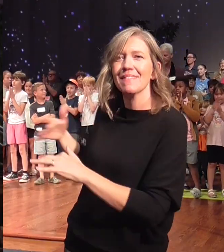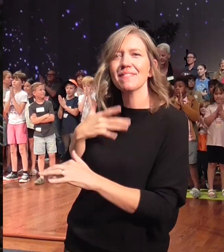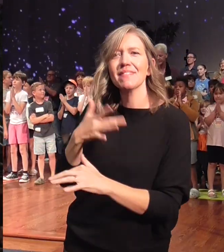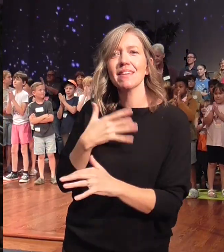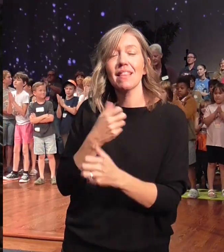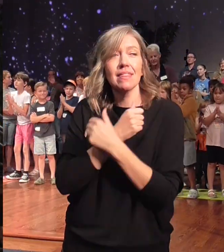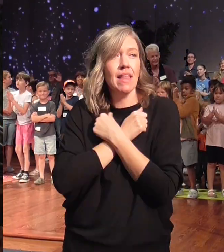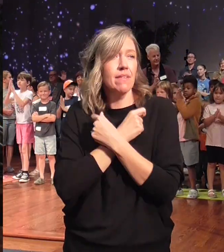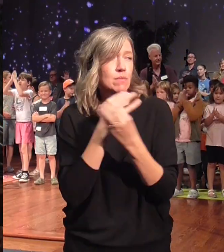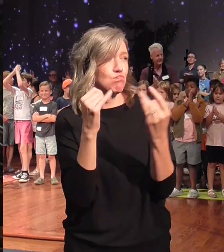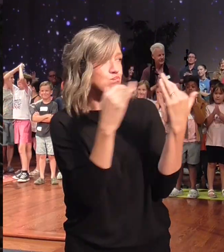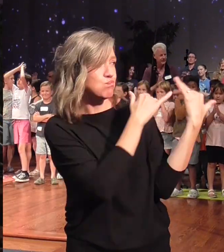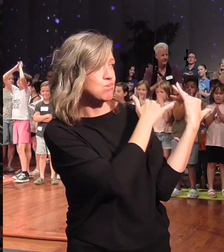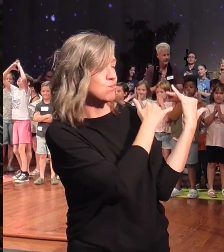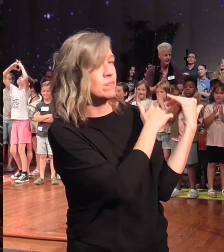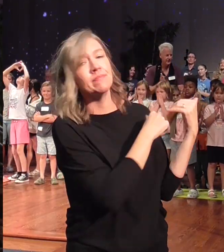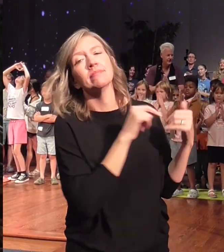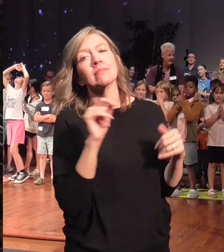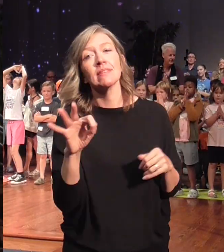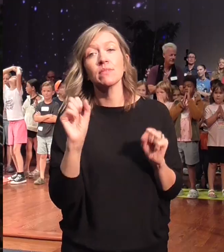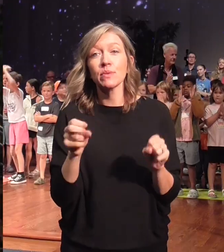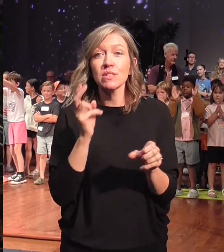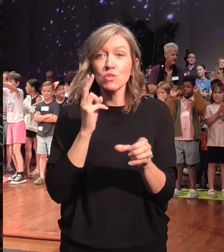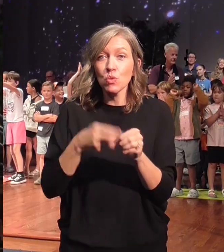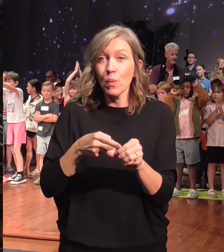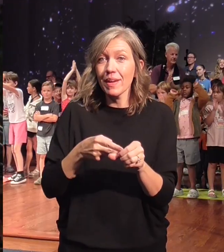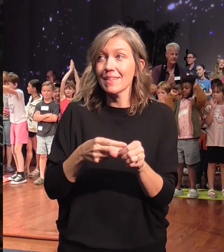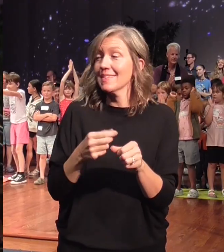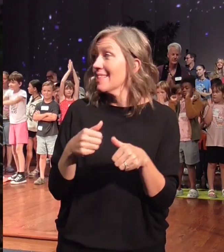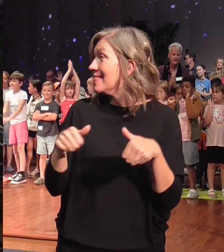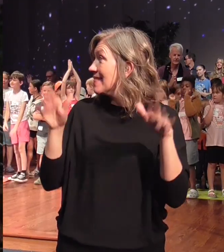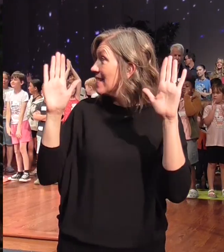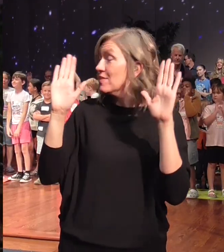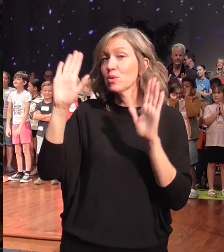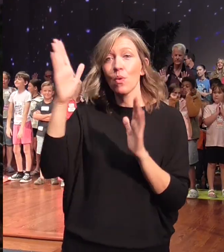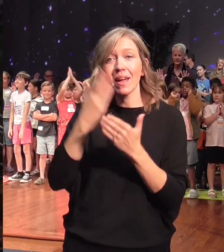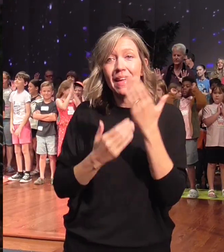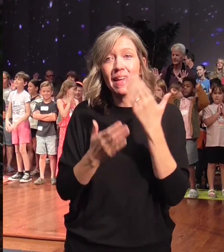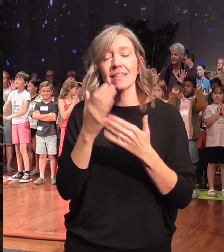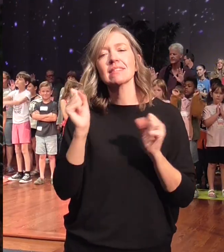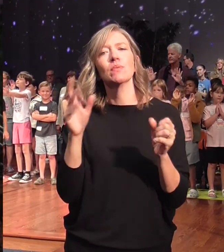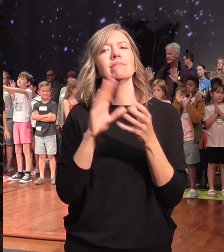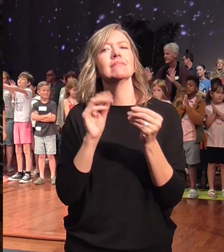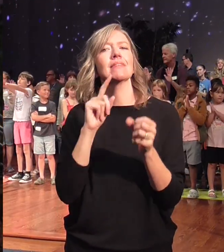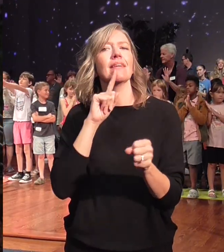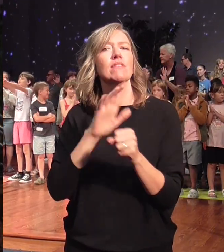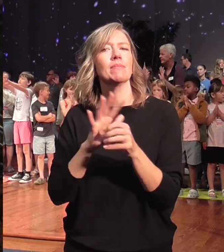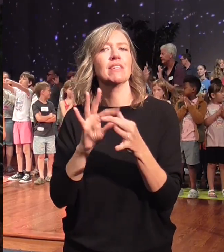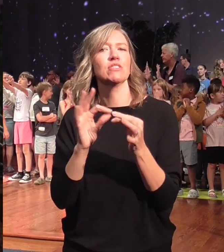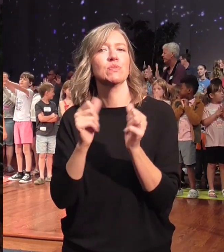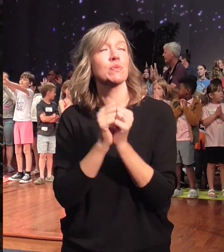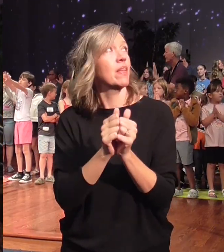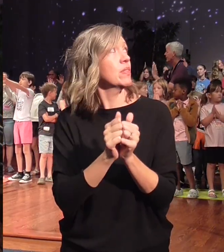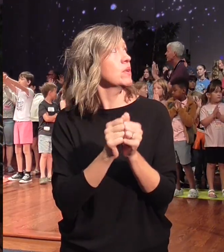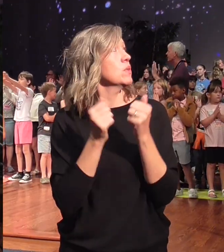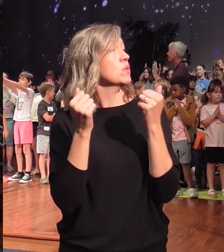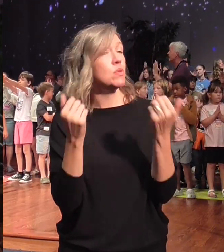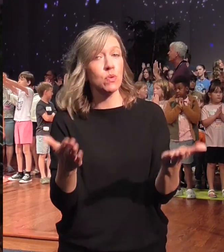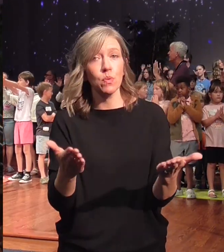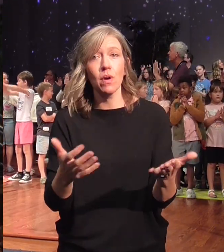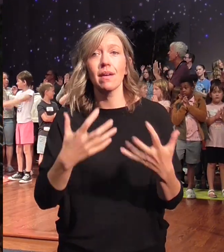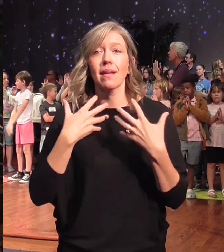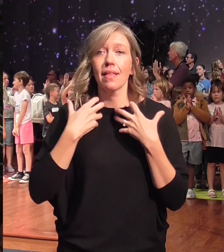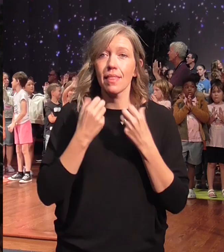wave of love that's headed your way. And if you would join me in lifting your hands up and saying this affirmation: you are healthy